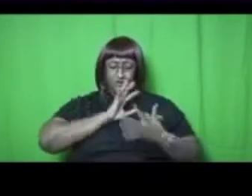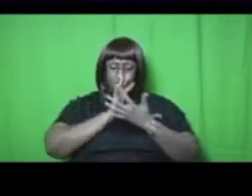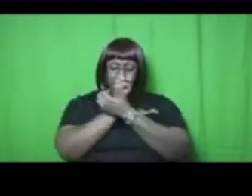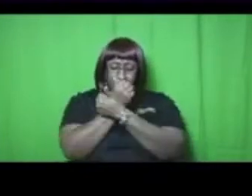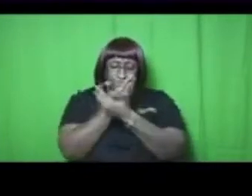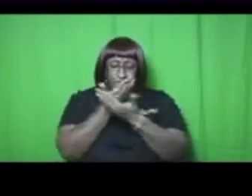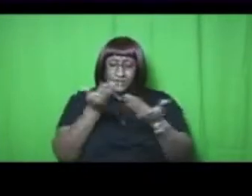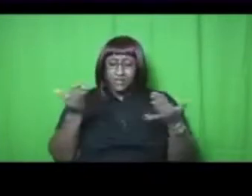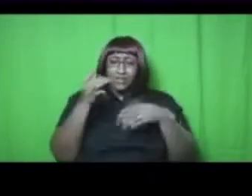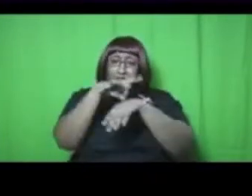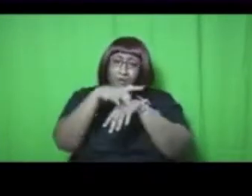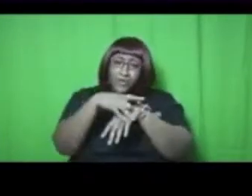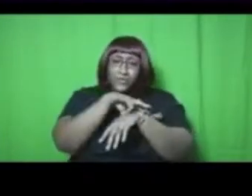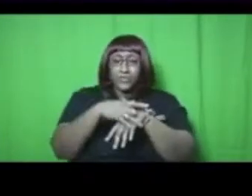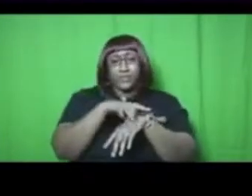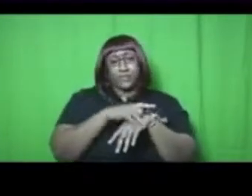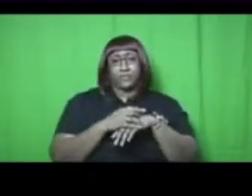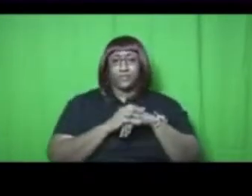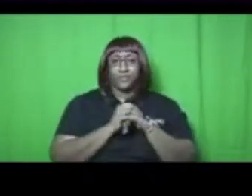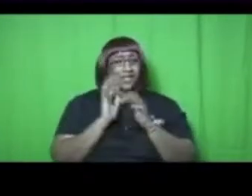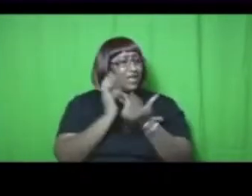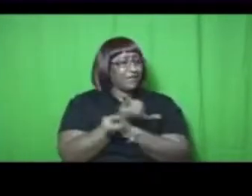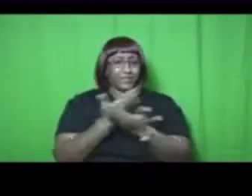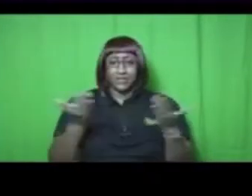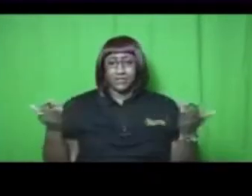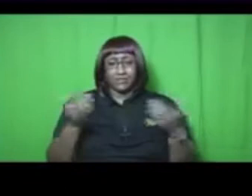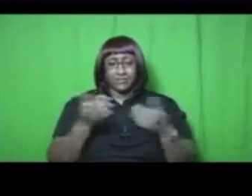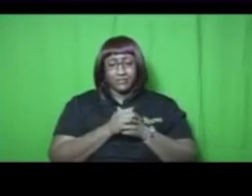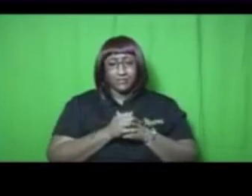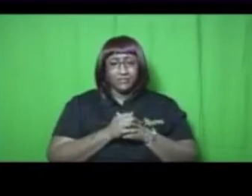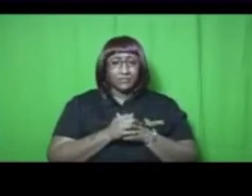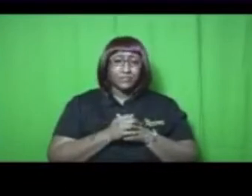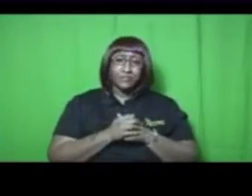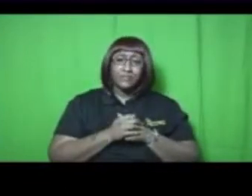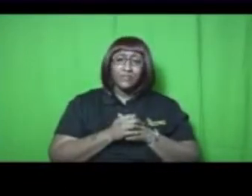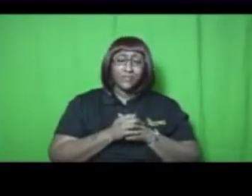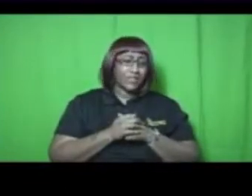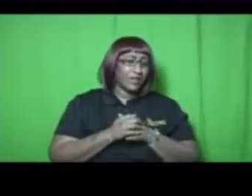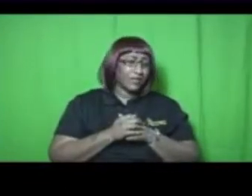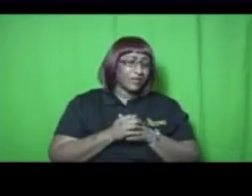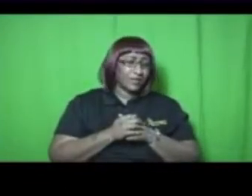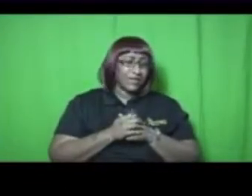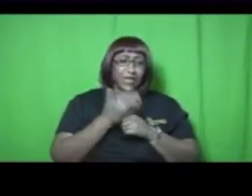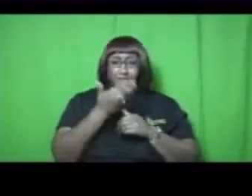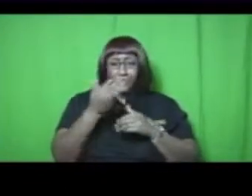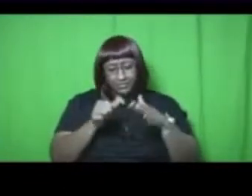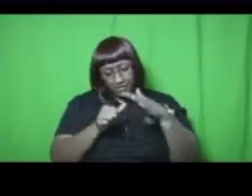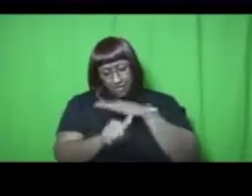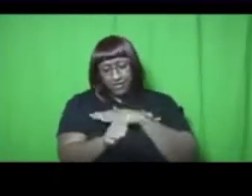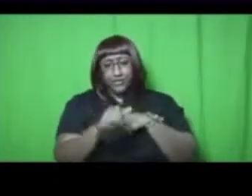thousand hills. He owns the hills, the dirt, the grass, the cows, and even the mineral rights underneath the dirt.